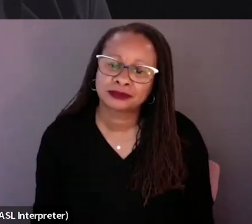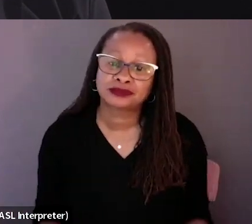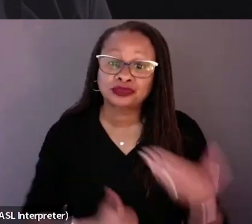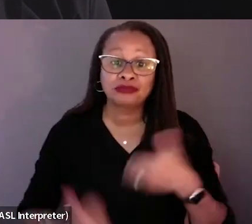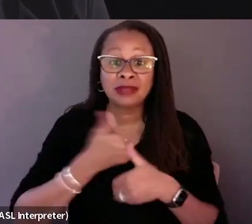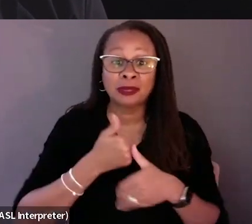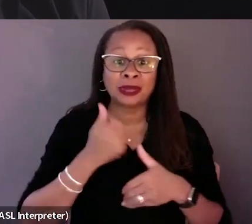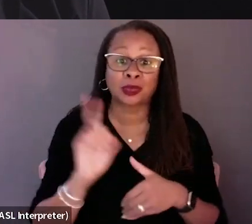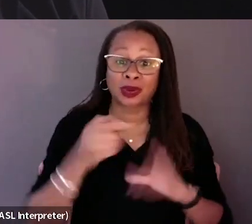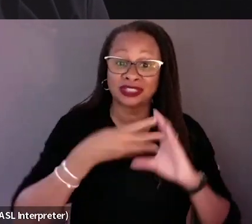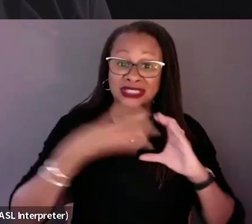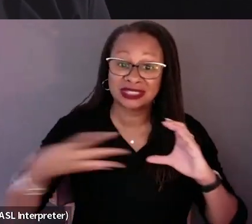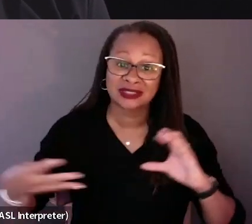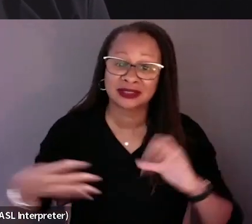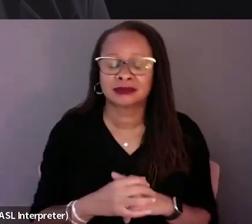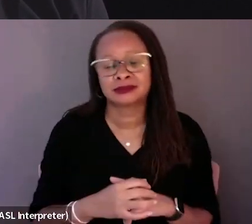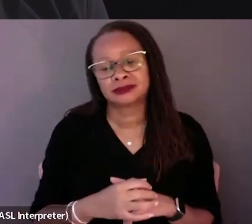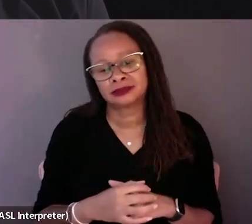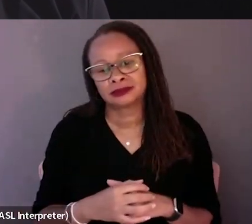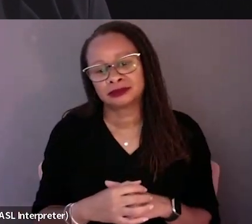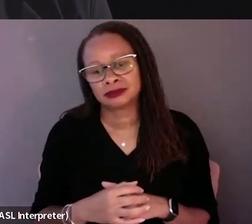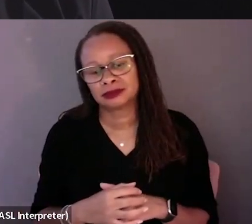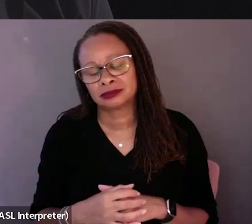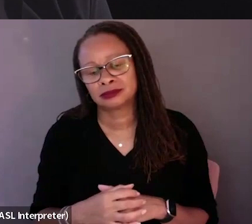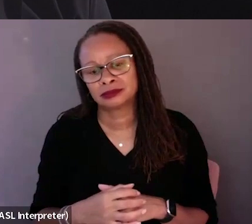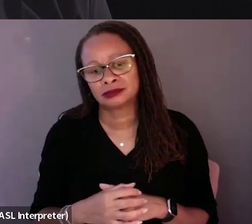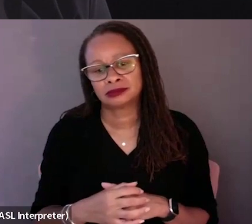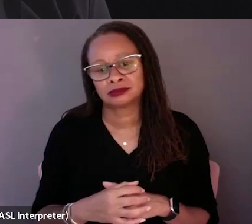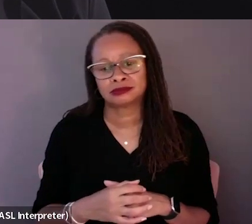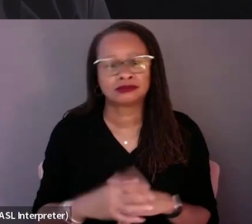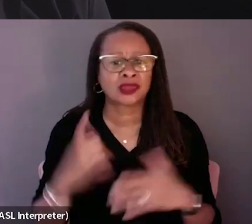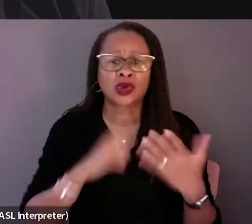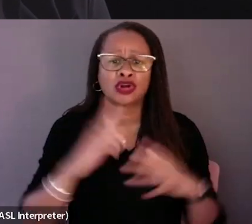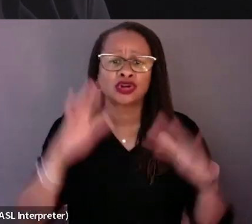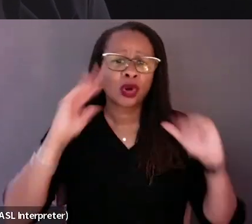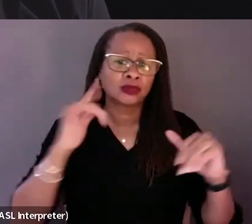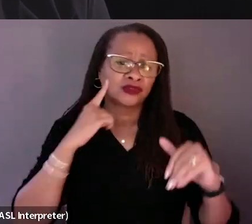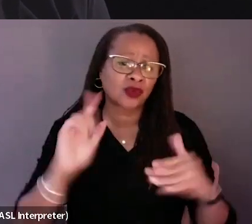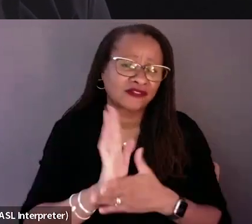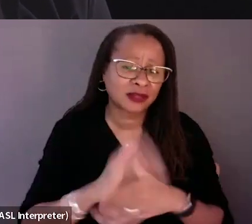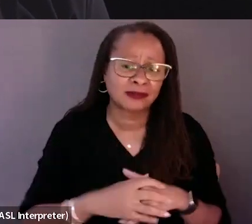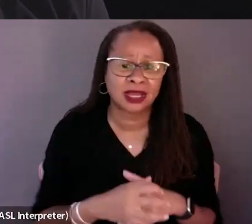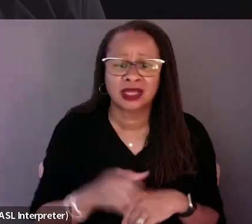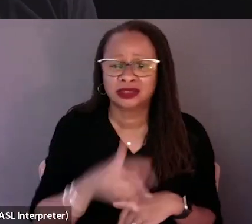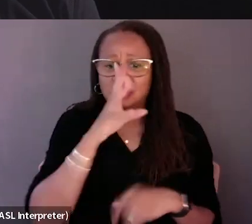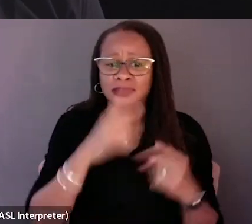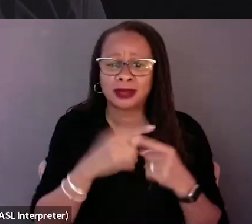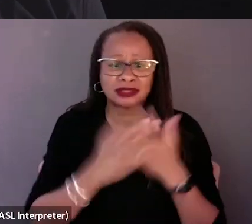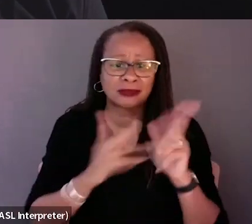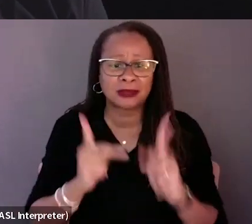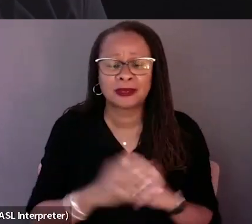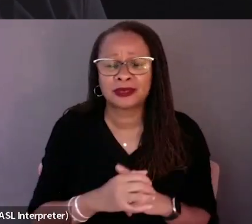mentioned, at Sundance. But what would you say are your hopes for the film? You talked about some people certainly